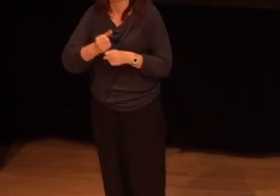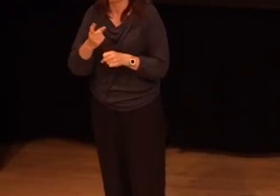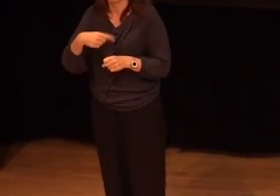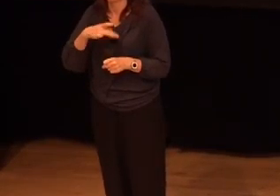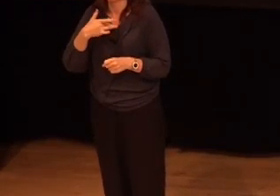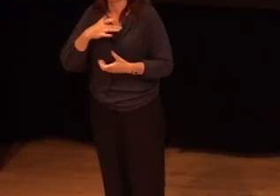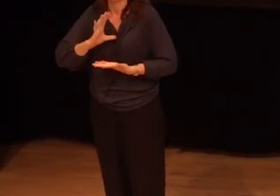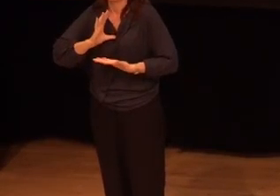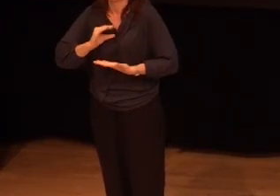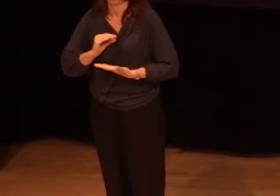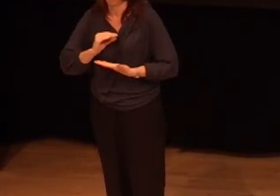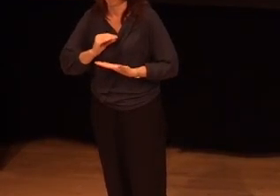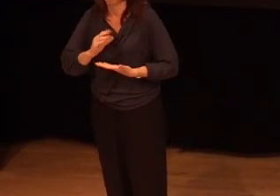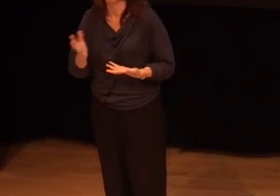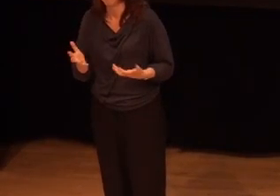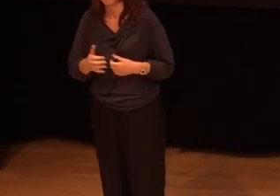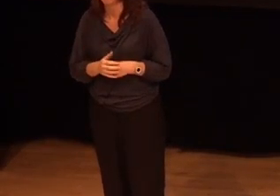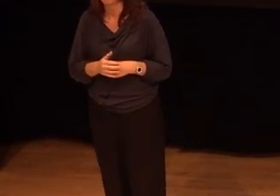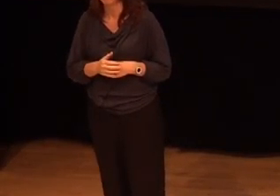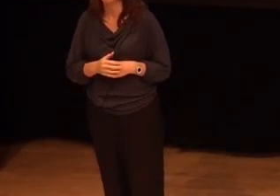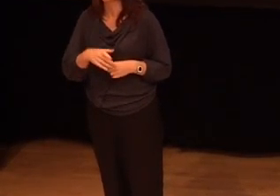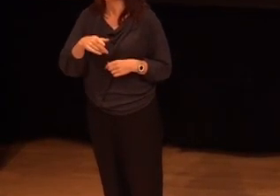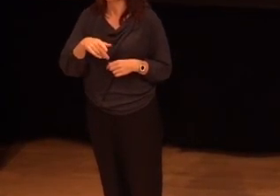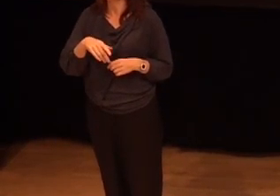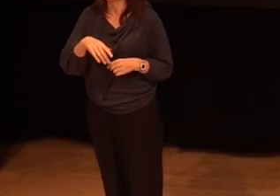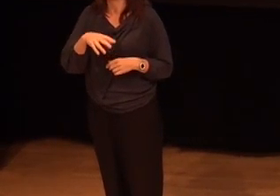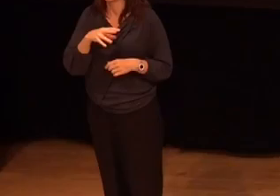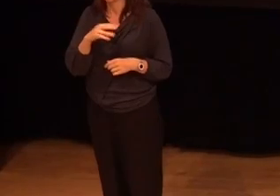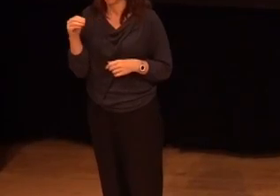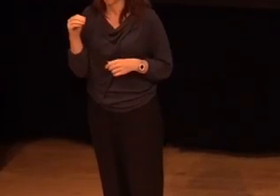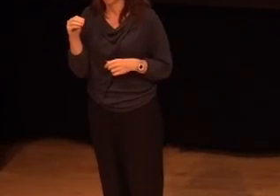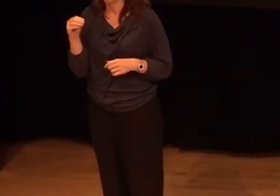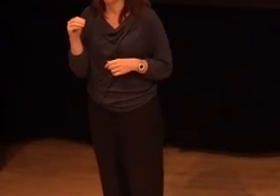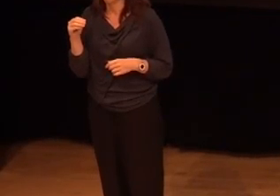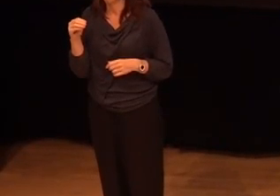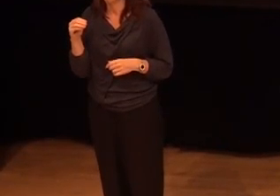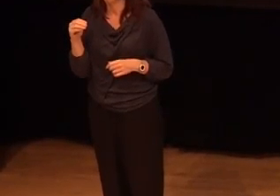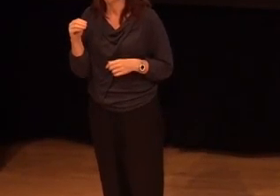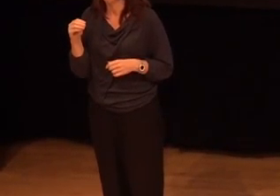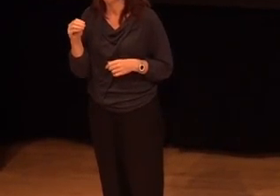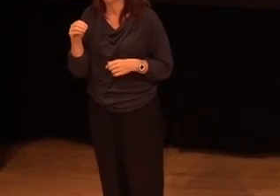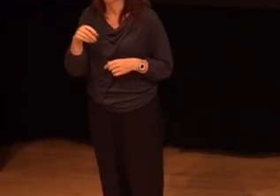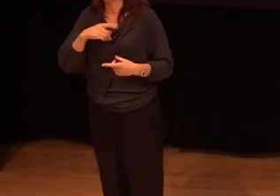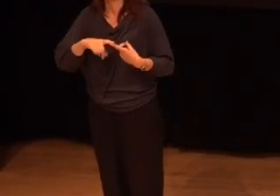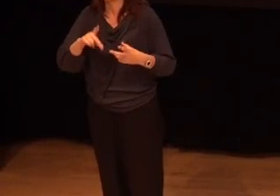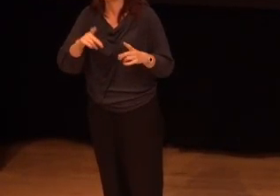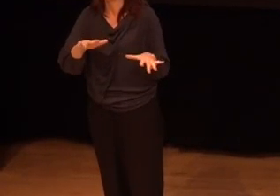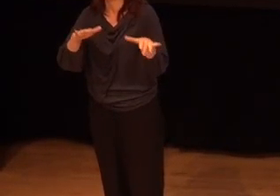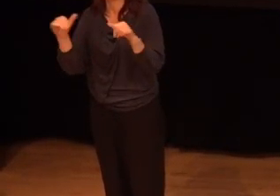nursing homes and so on, because they will see them as people who are dependent